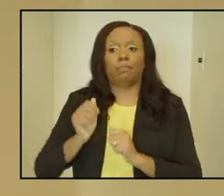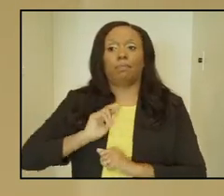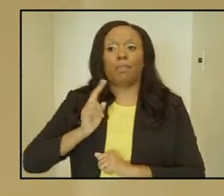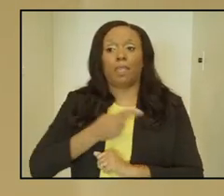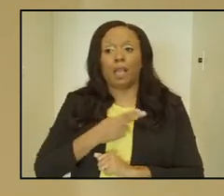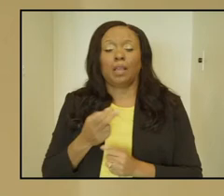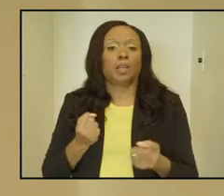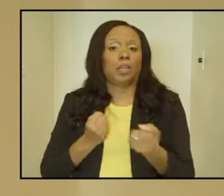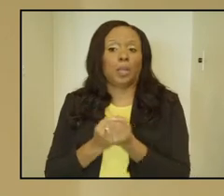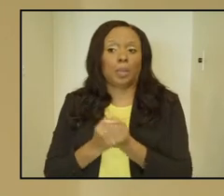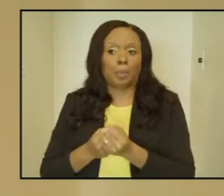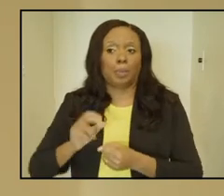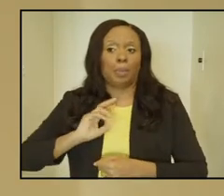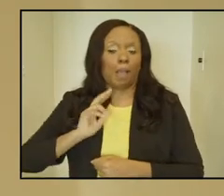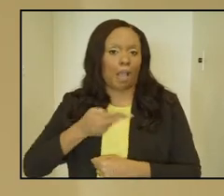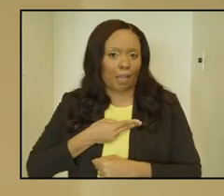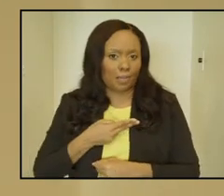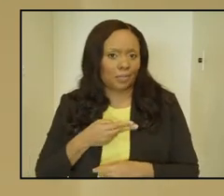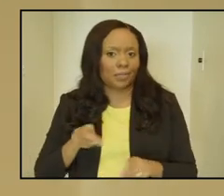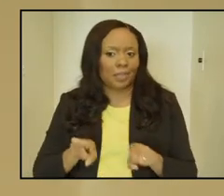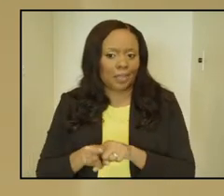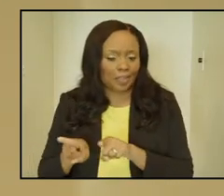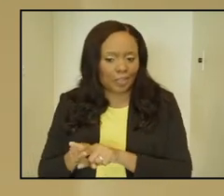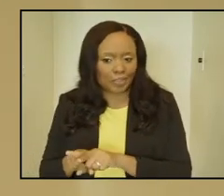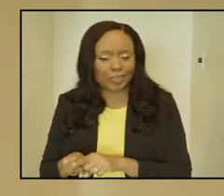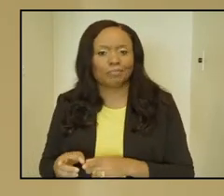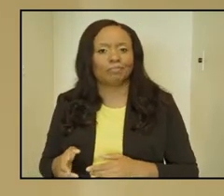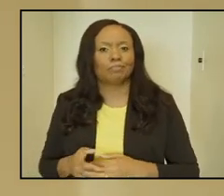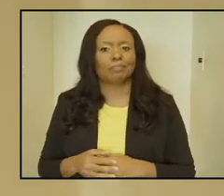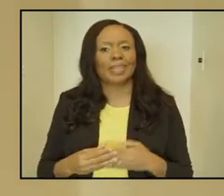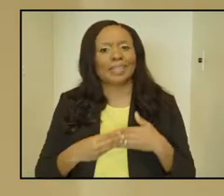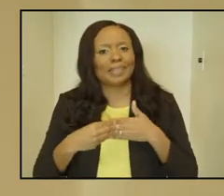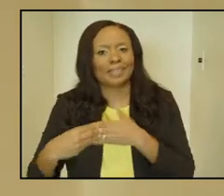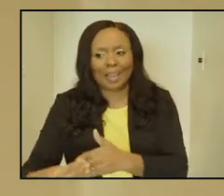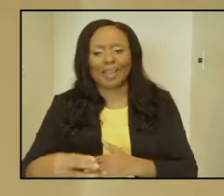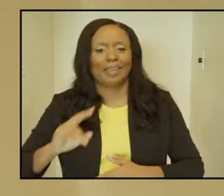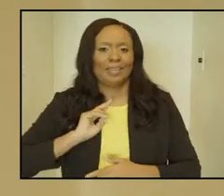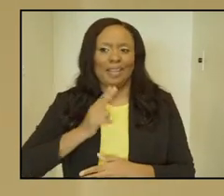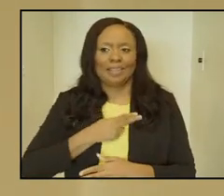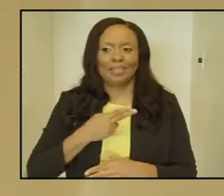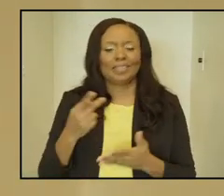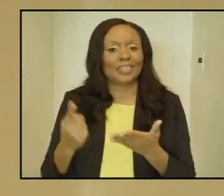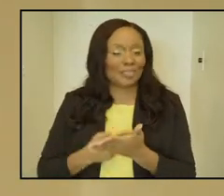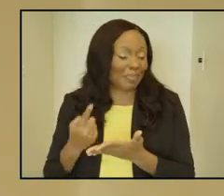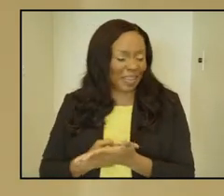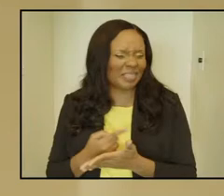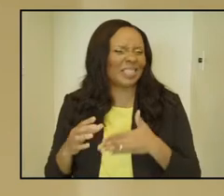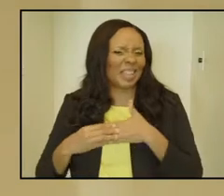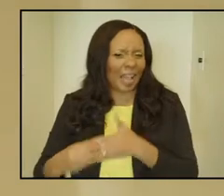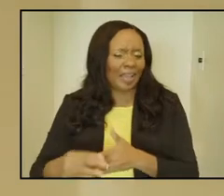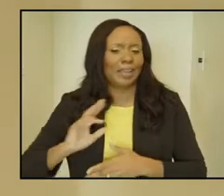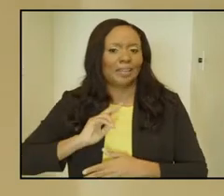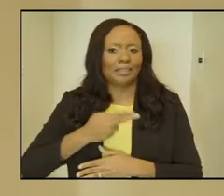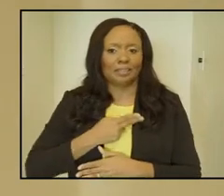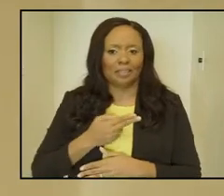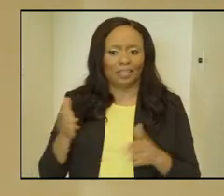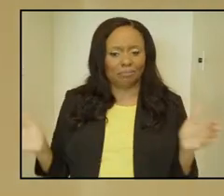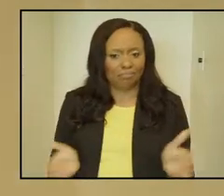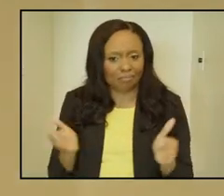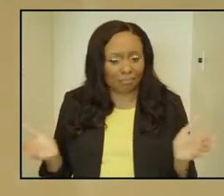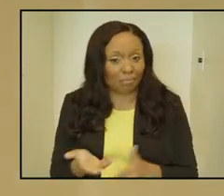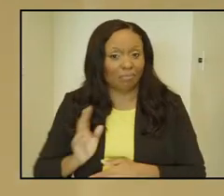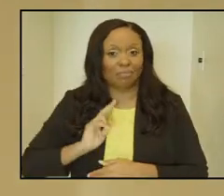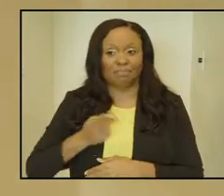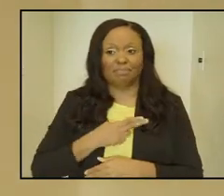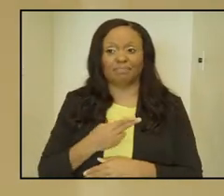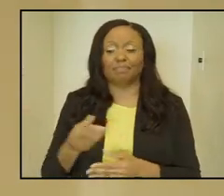hands, sometimes literally as well. They provided valuable suggestions and feedback, and they also encouraged us. And it is